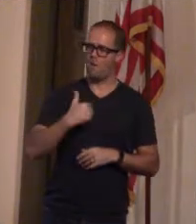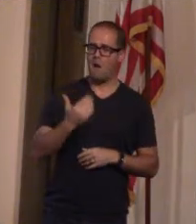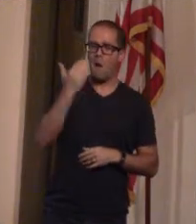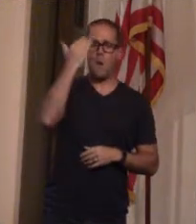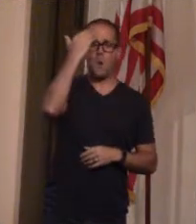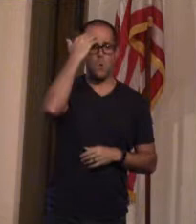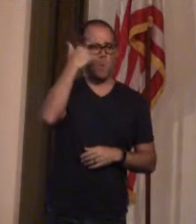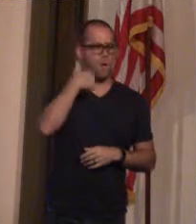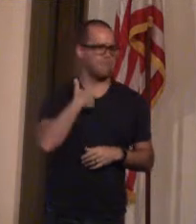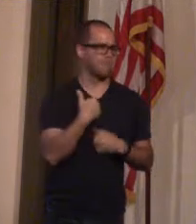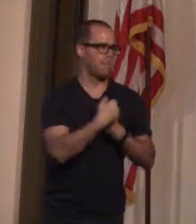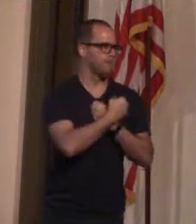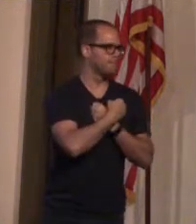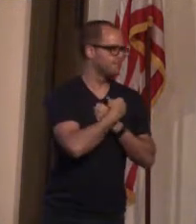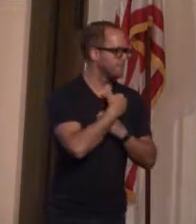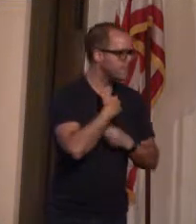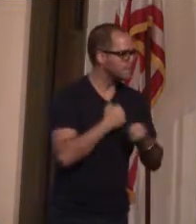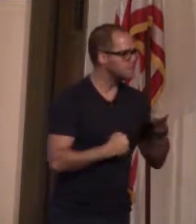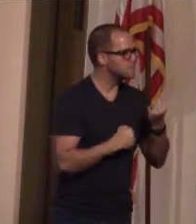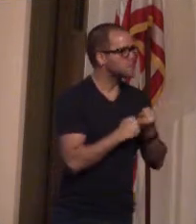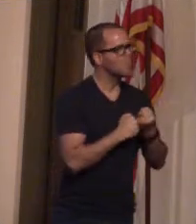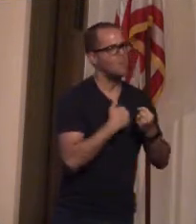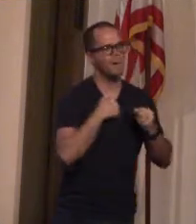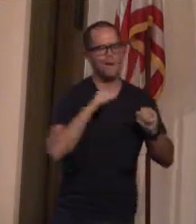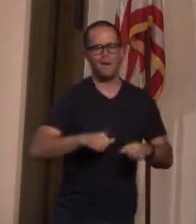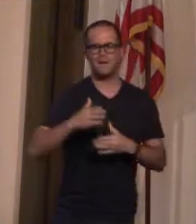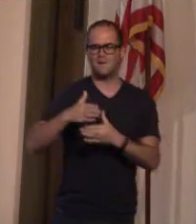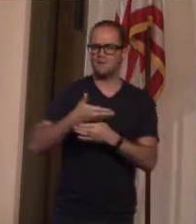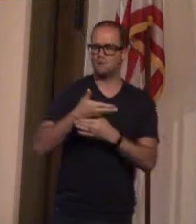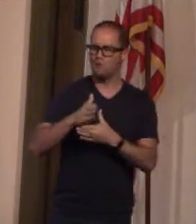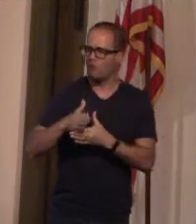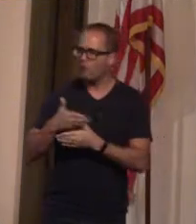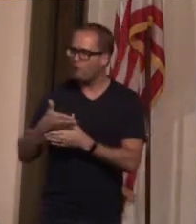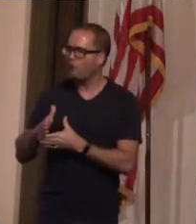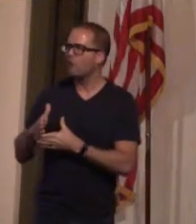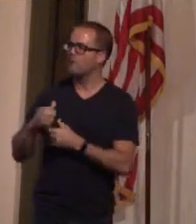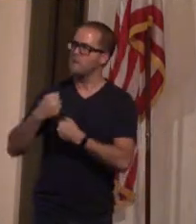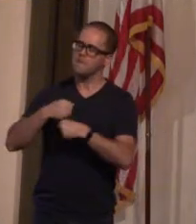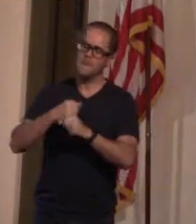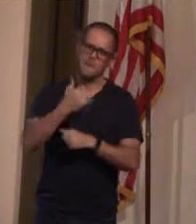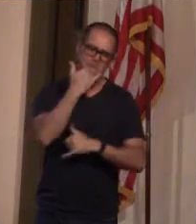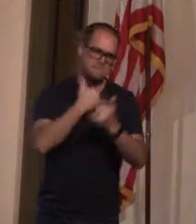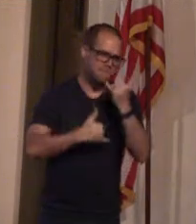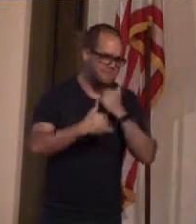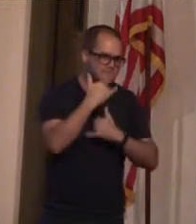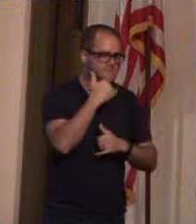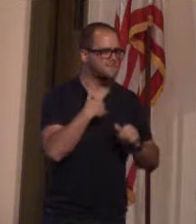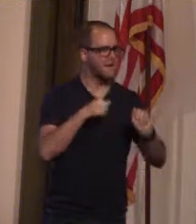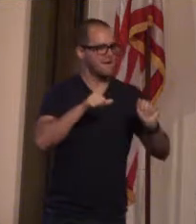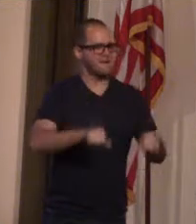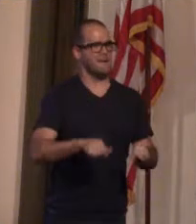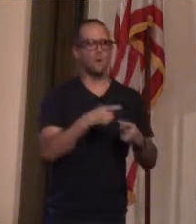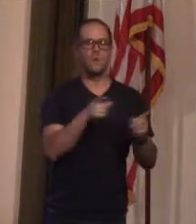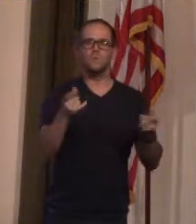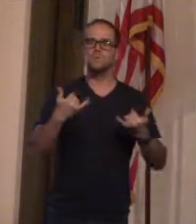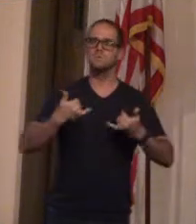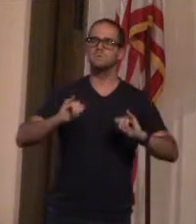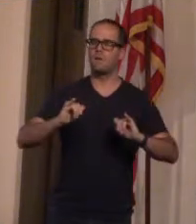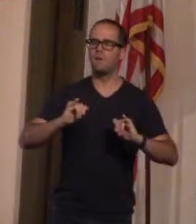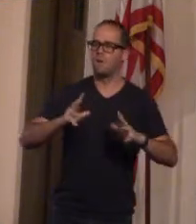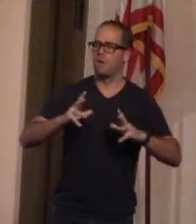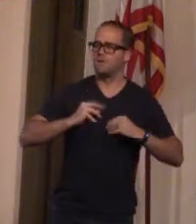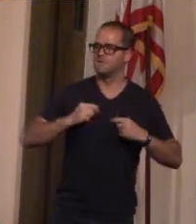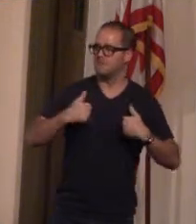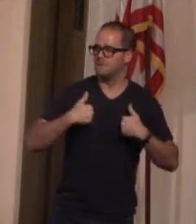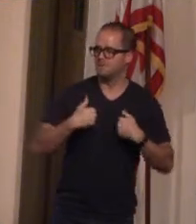helps me stay balanced. And also having a community within which I know I am loved